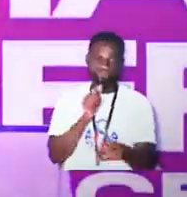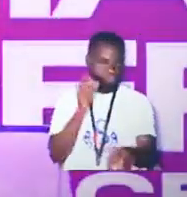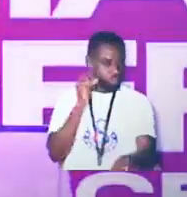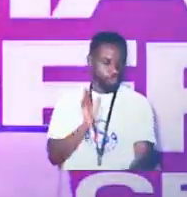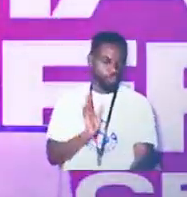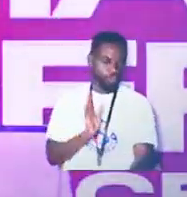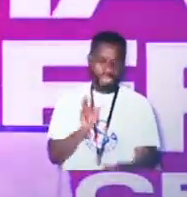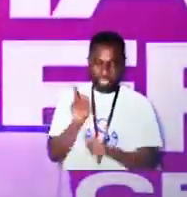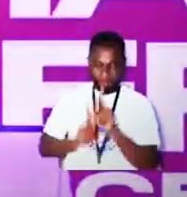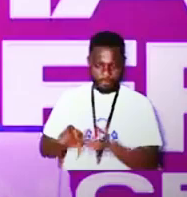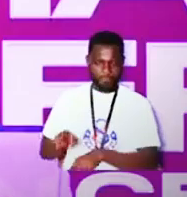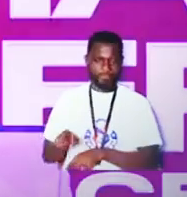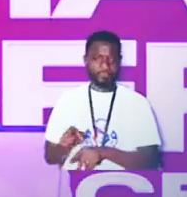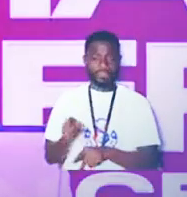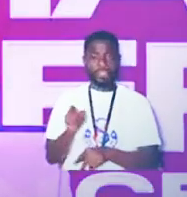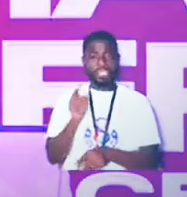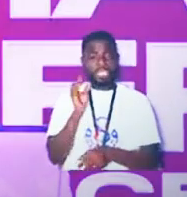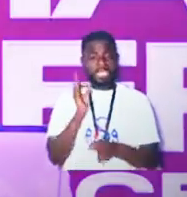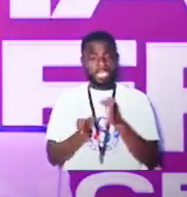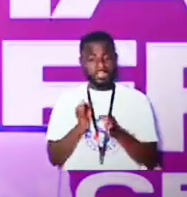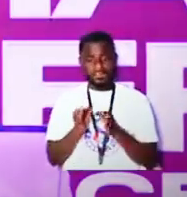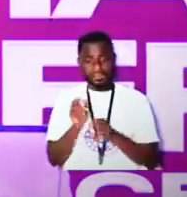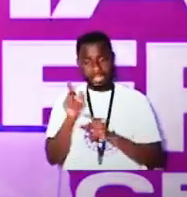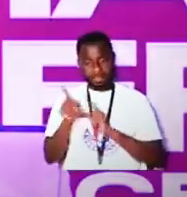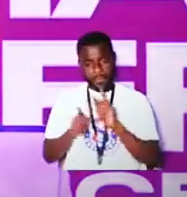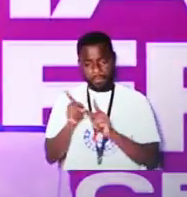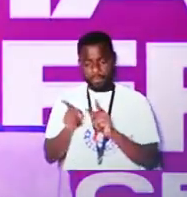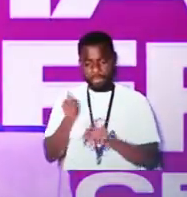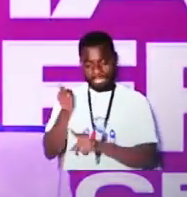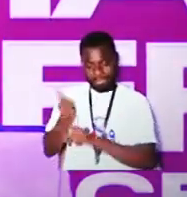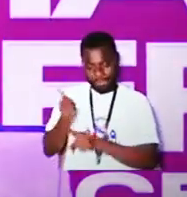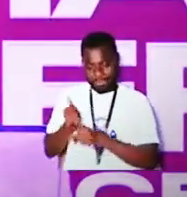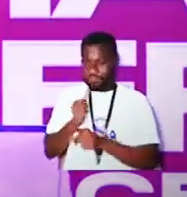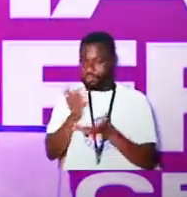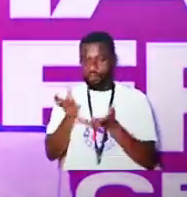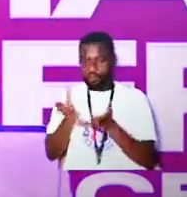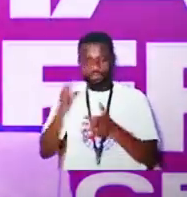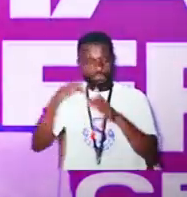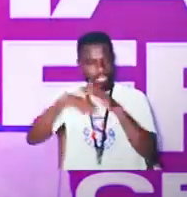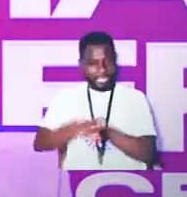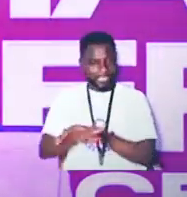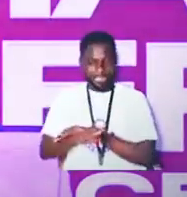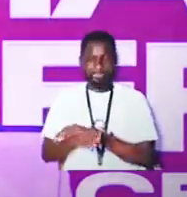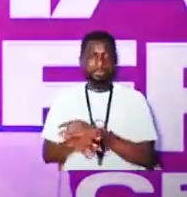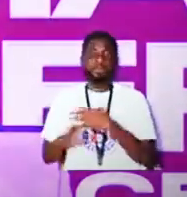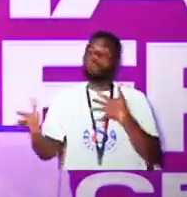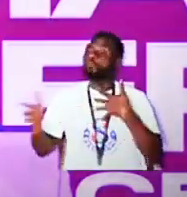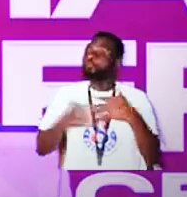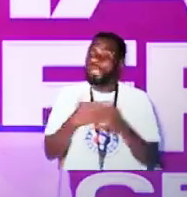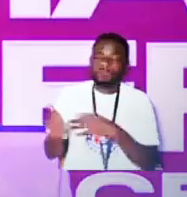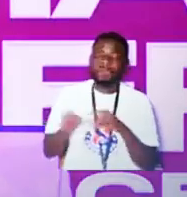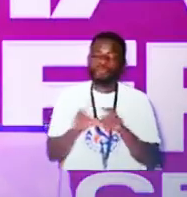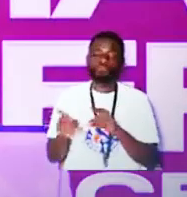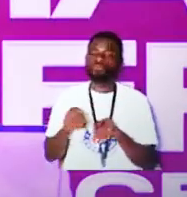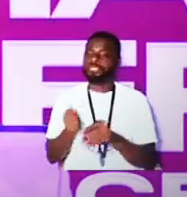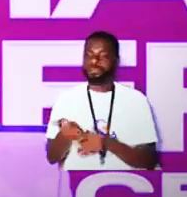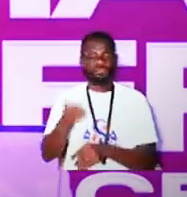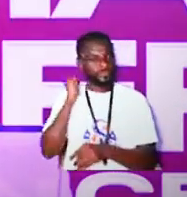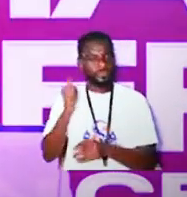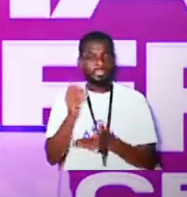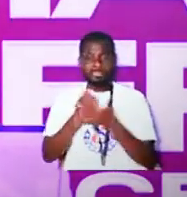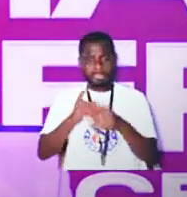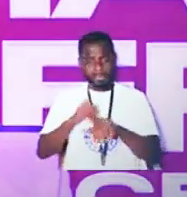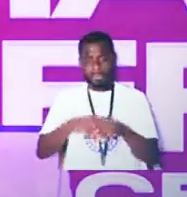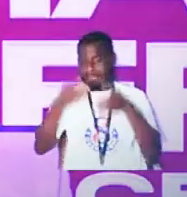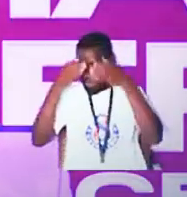So if the people really do not want to enter into Canaan, no matter what you do, they will not go. And sometimes they can